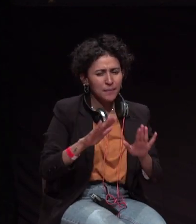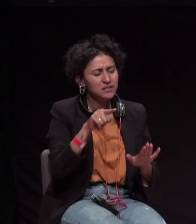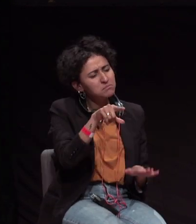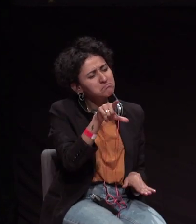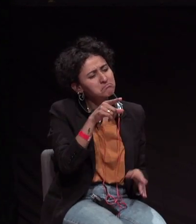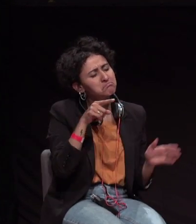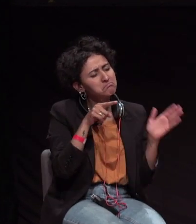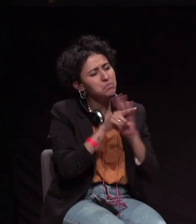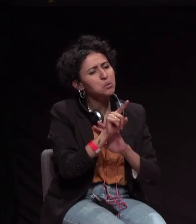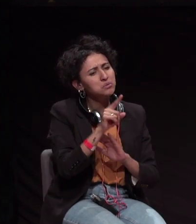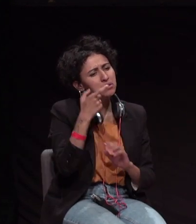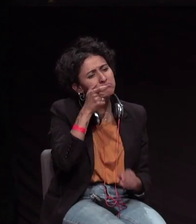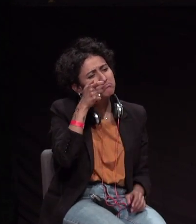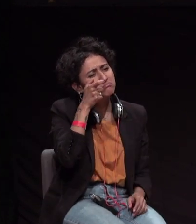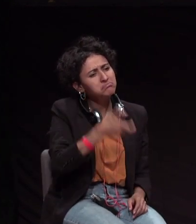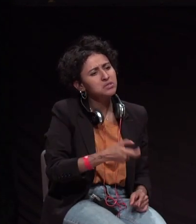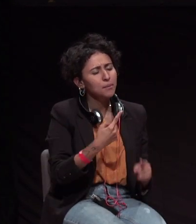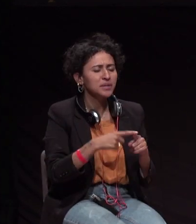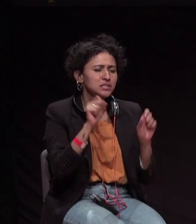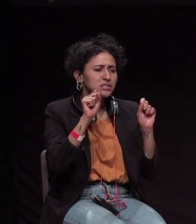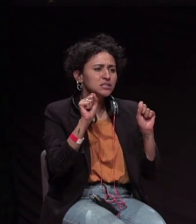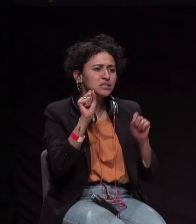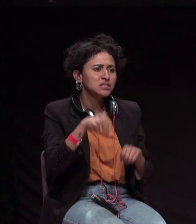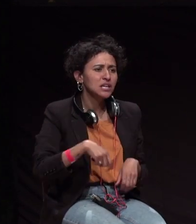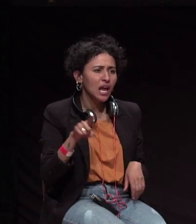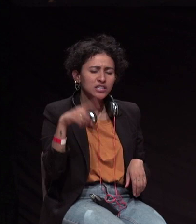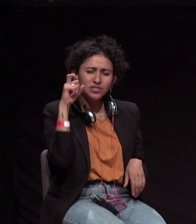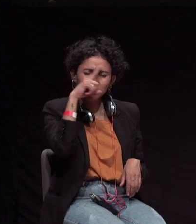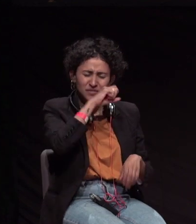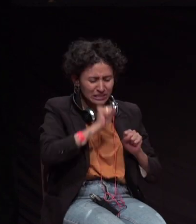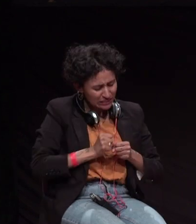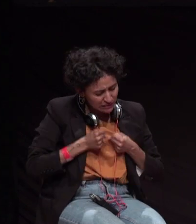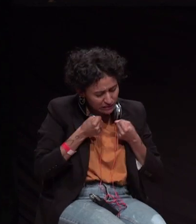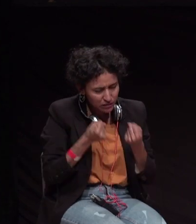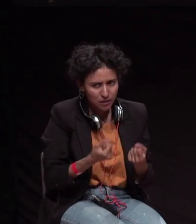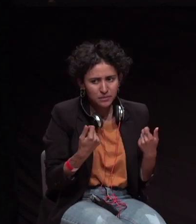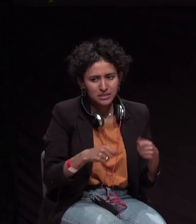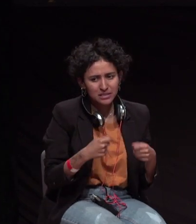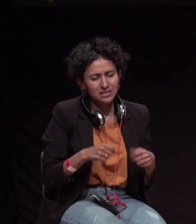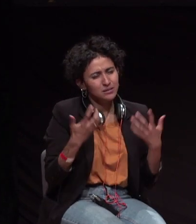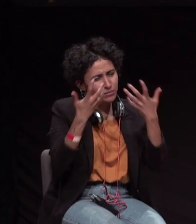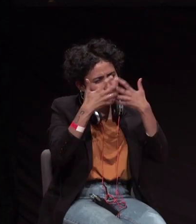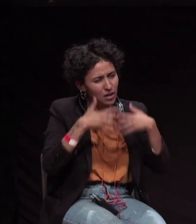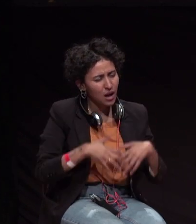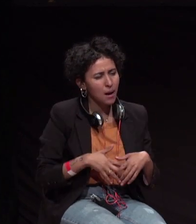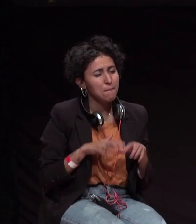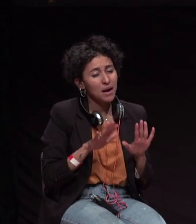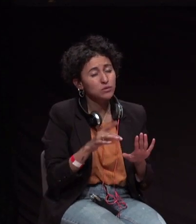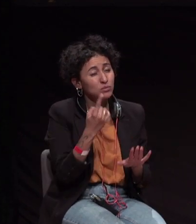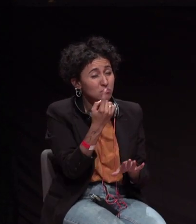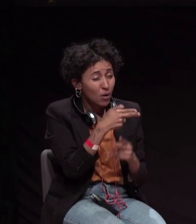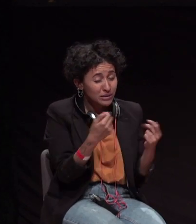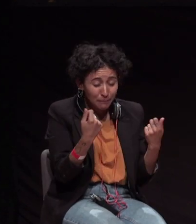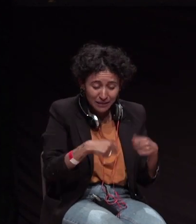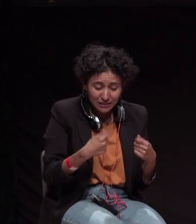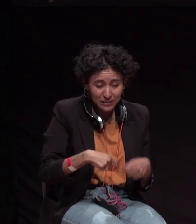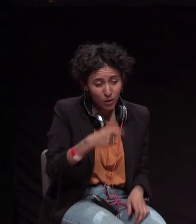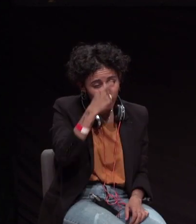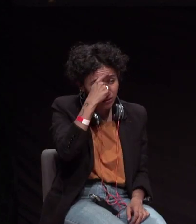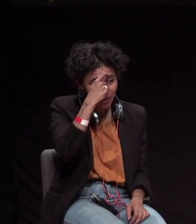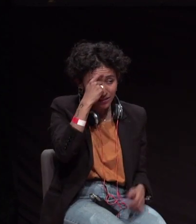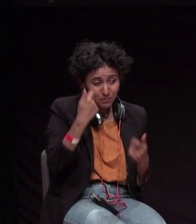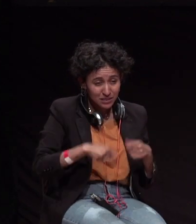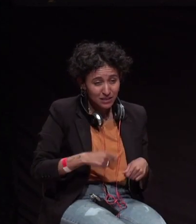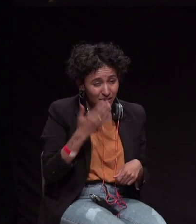while also standing in solidarity with each other is very complicated. I think one thing to acknowledge is that this notion of unity, as